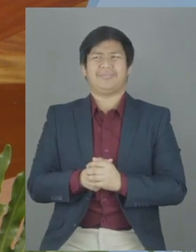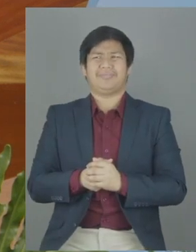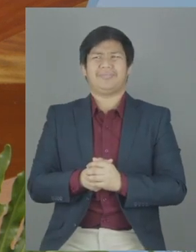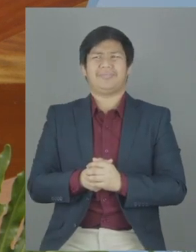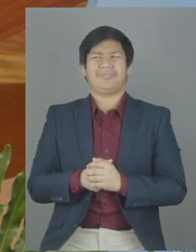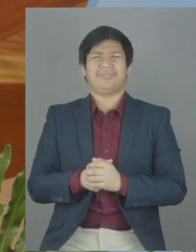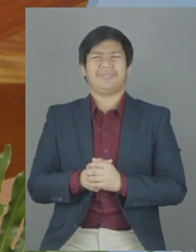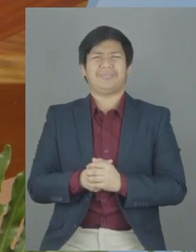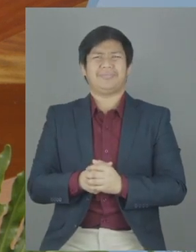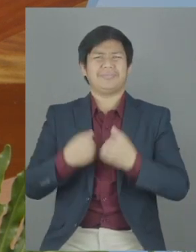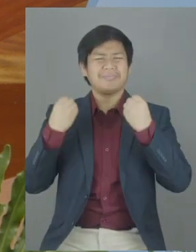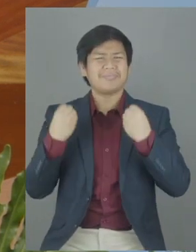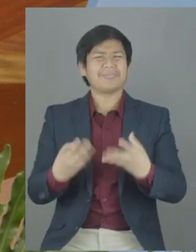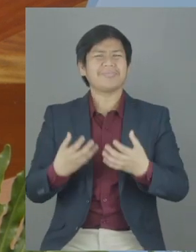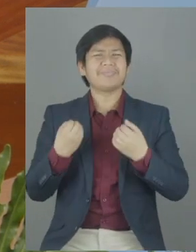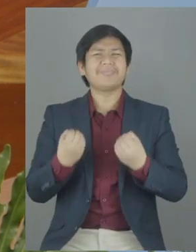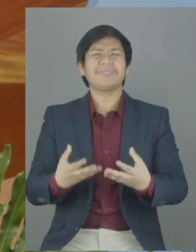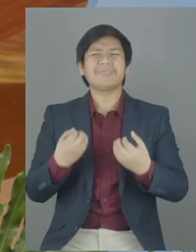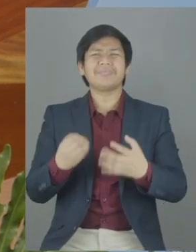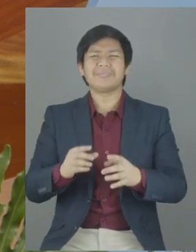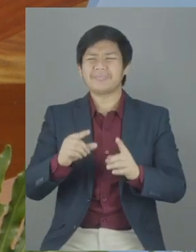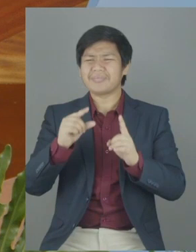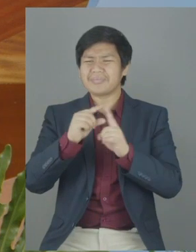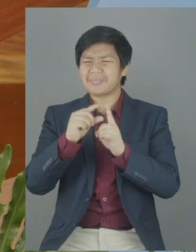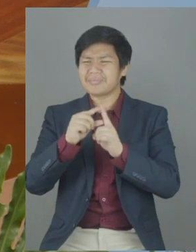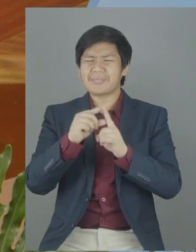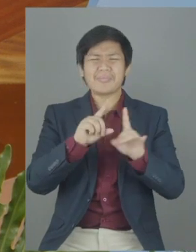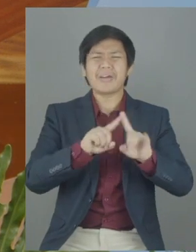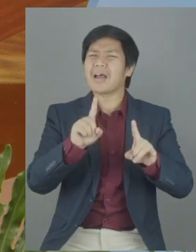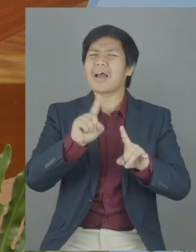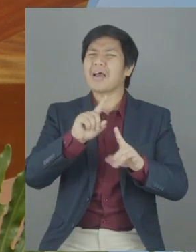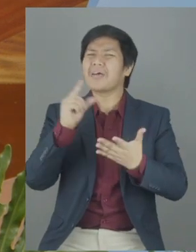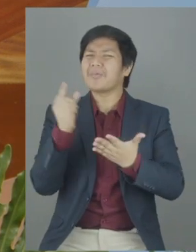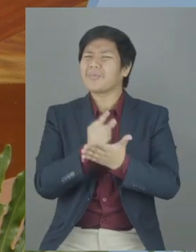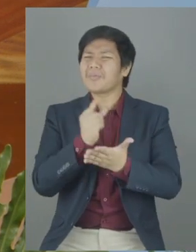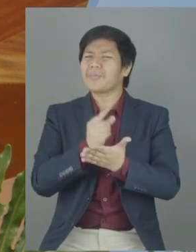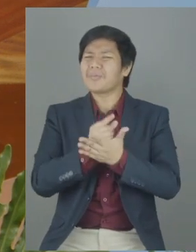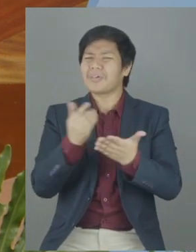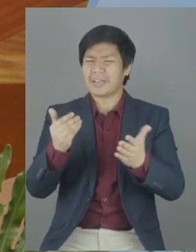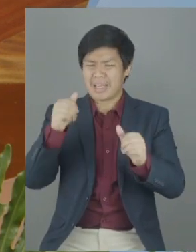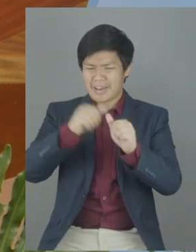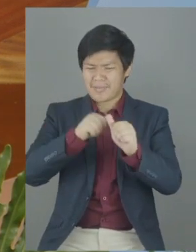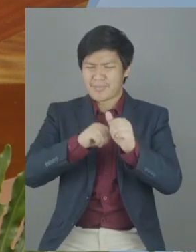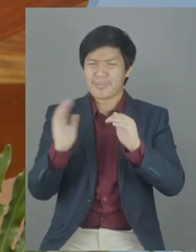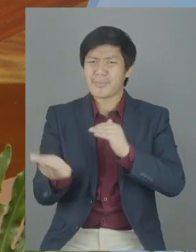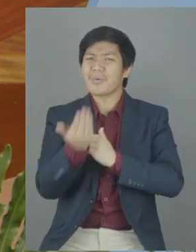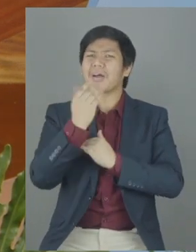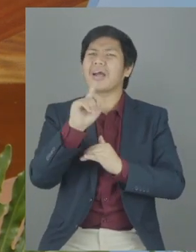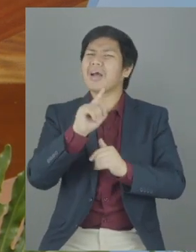so much jargon. So what's the gospel? What's that I will preach to myself every morning?